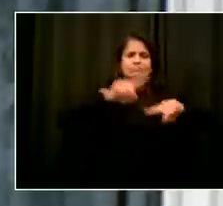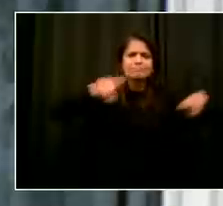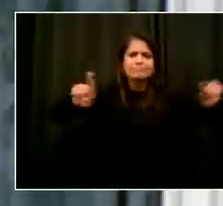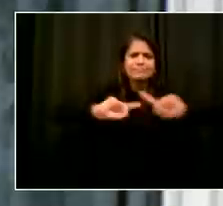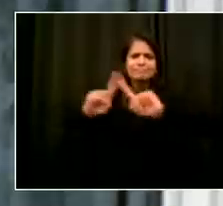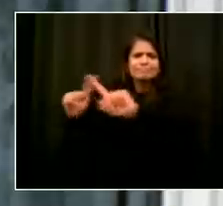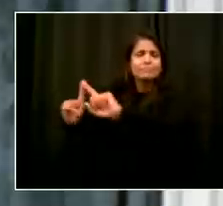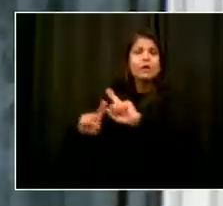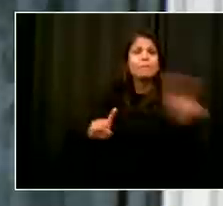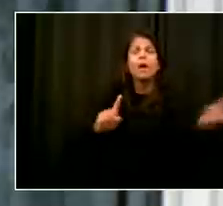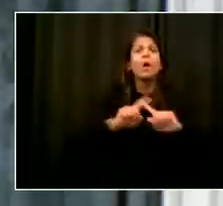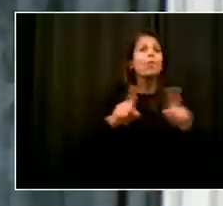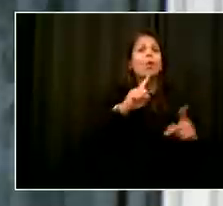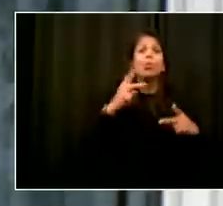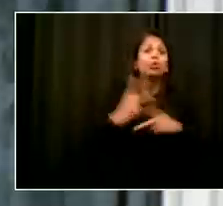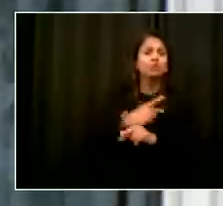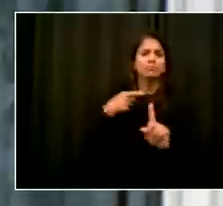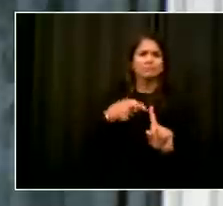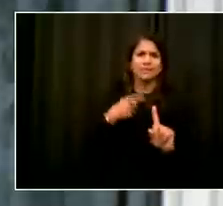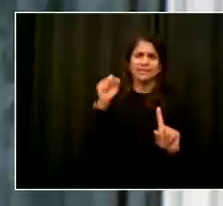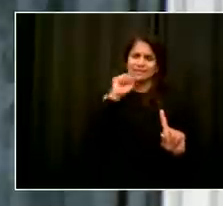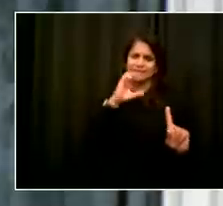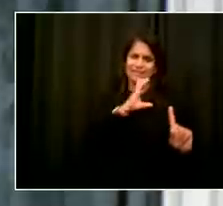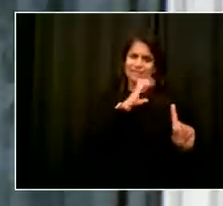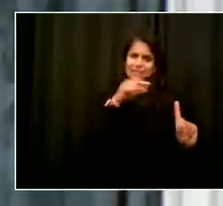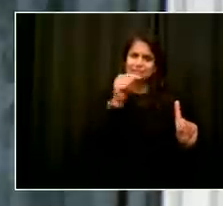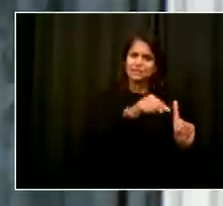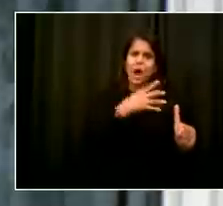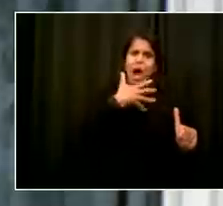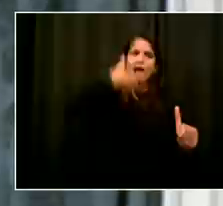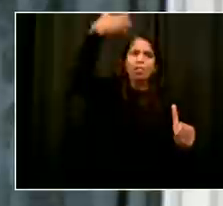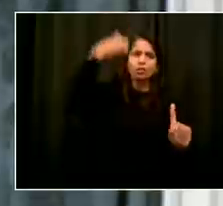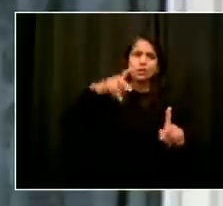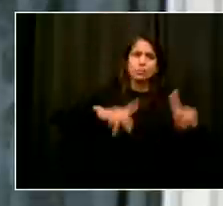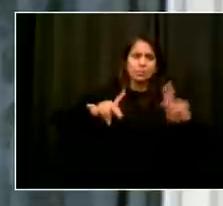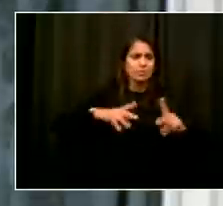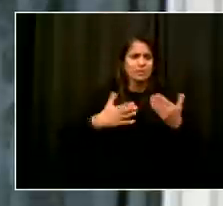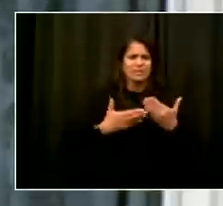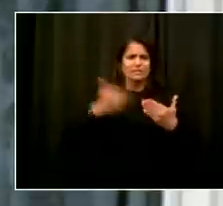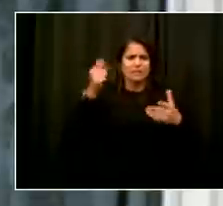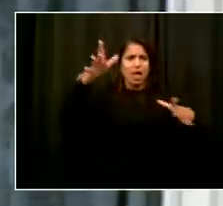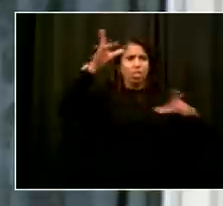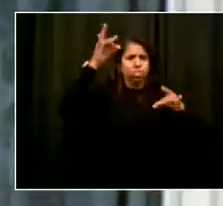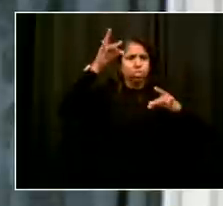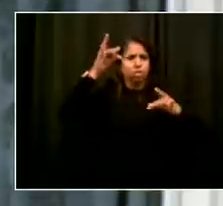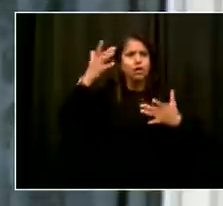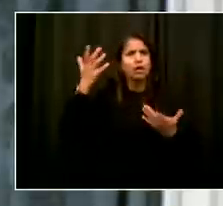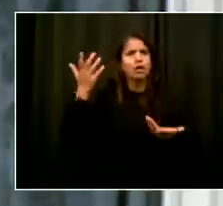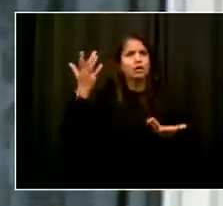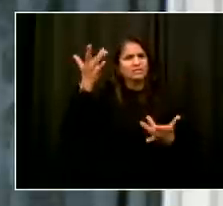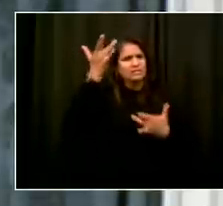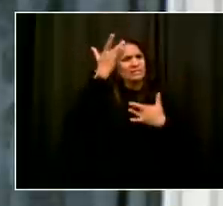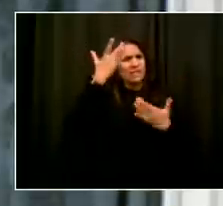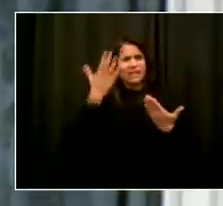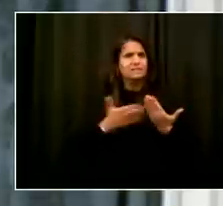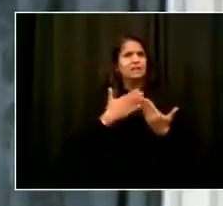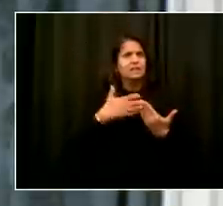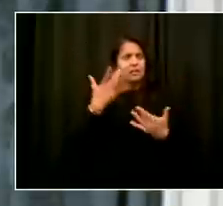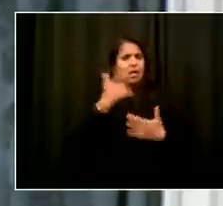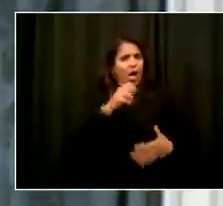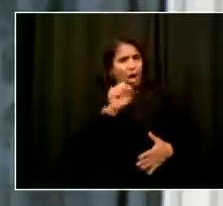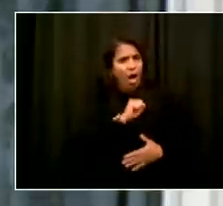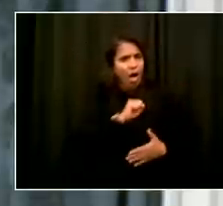disease, weakened immunity, obesity, sickle cell disease, diabetes, and others. These